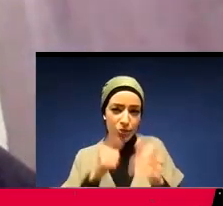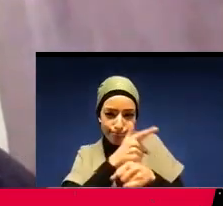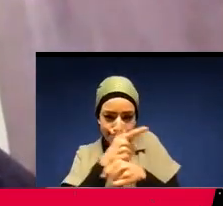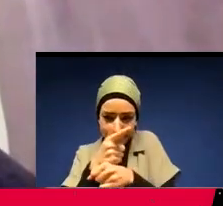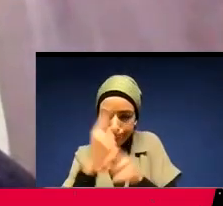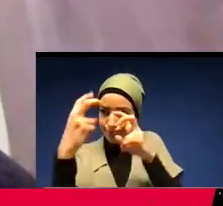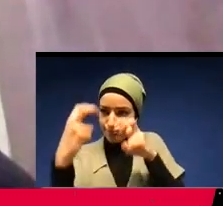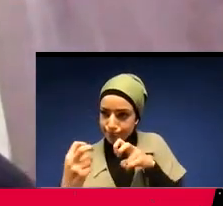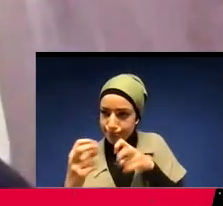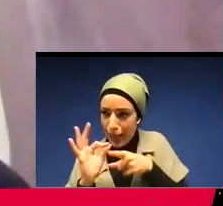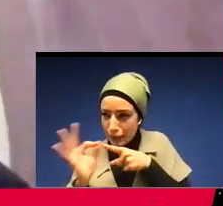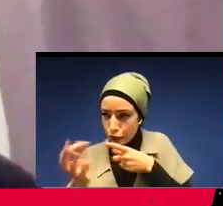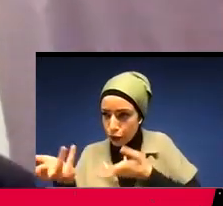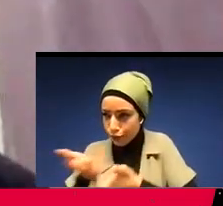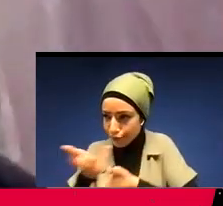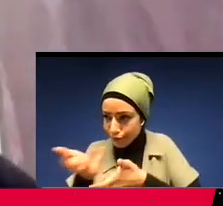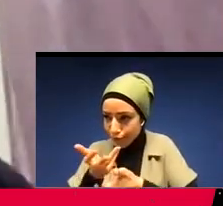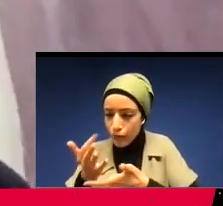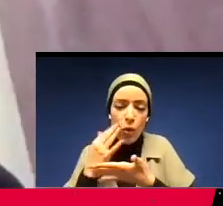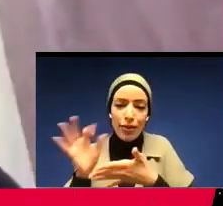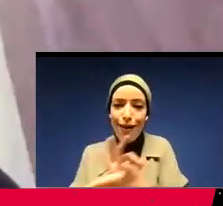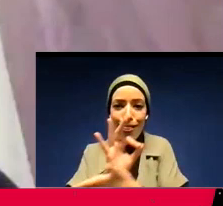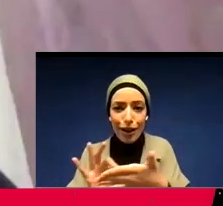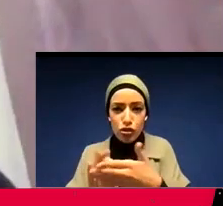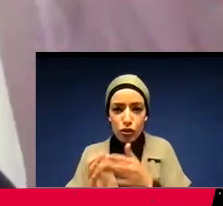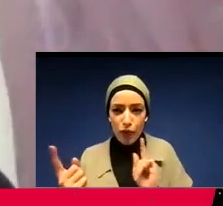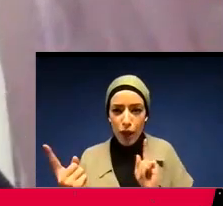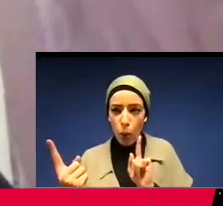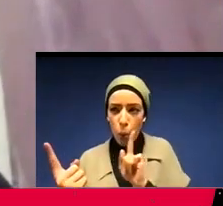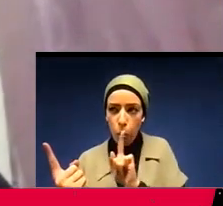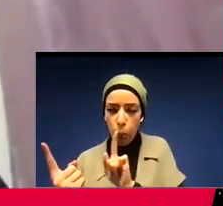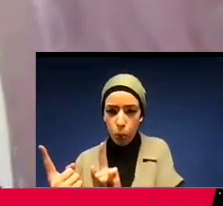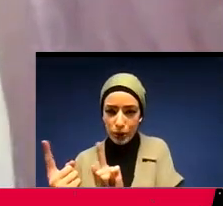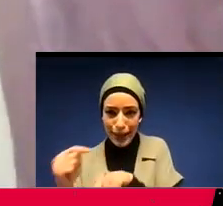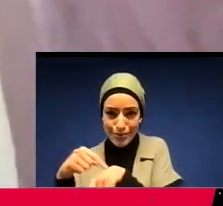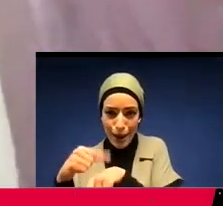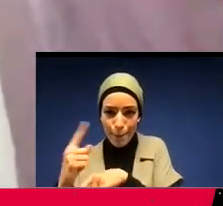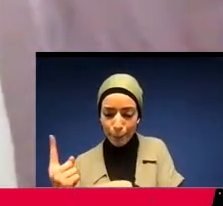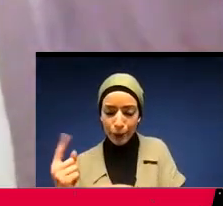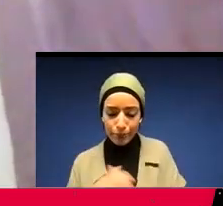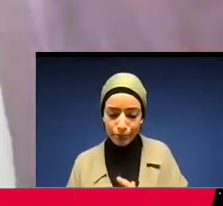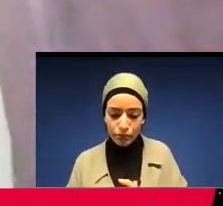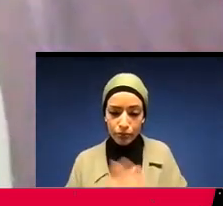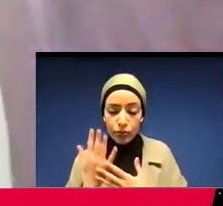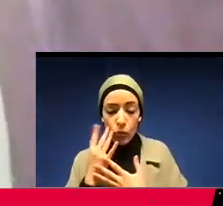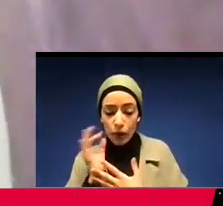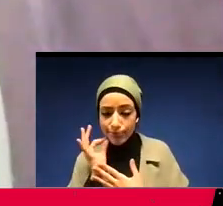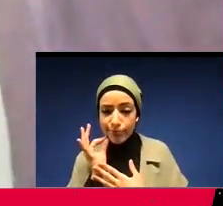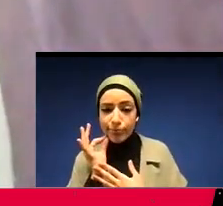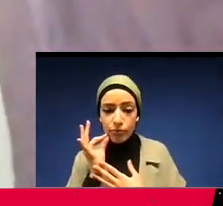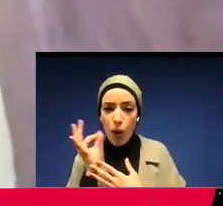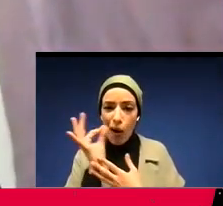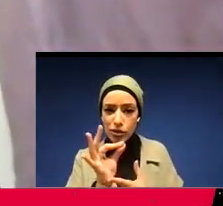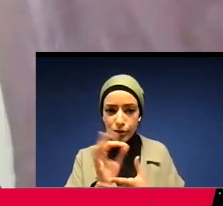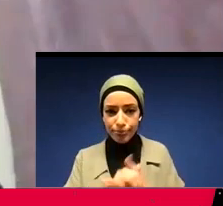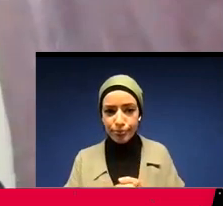interview in the run-up to the elections, And he said, when asked about,